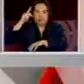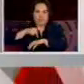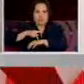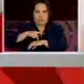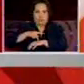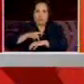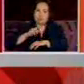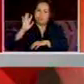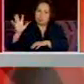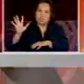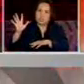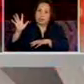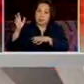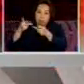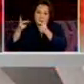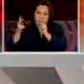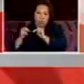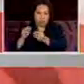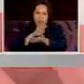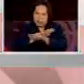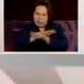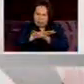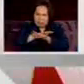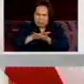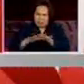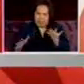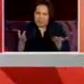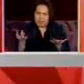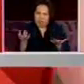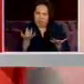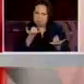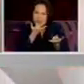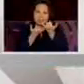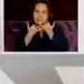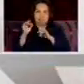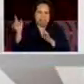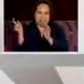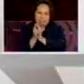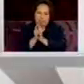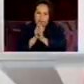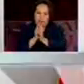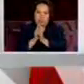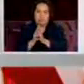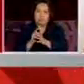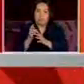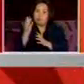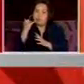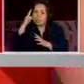dapat walang bahid kahit katiting dahil sa mandato ng kanyang